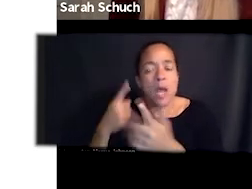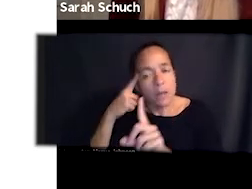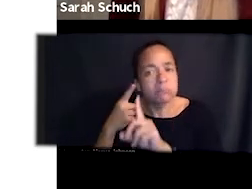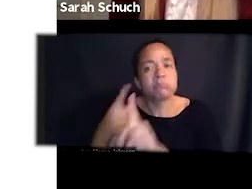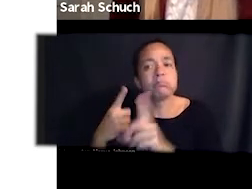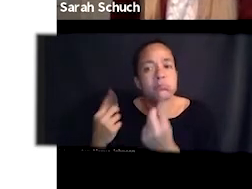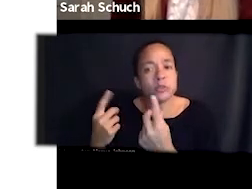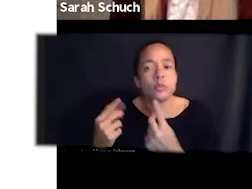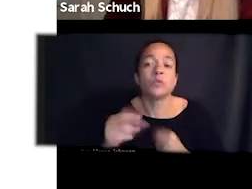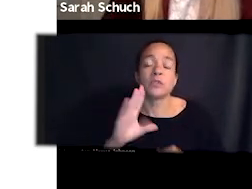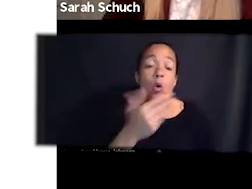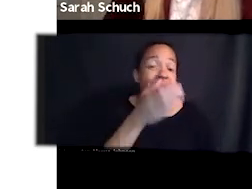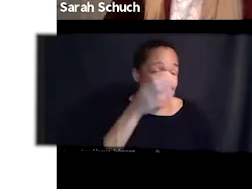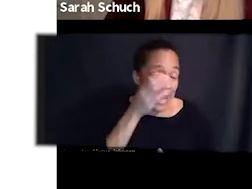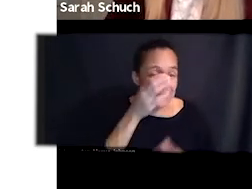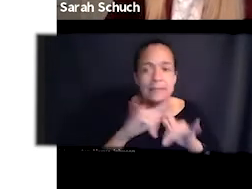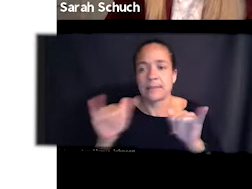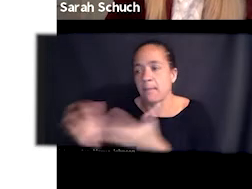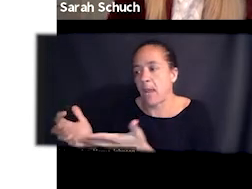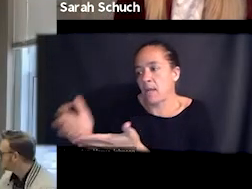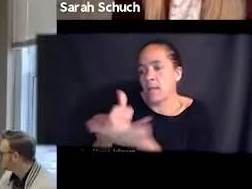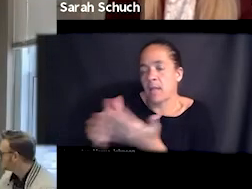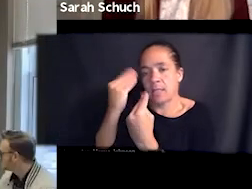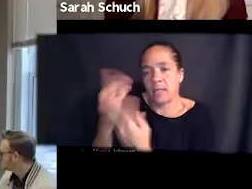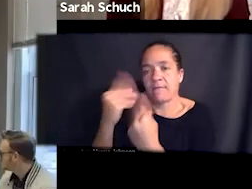also collecting that data for us to use going forward.